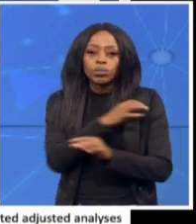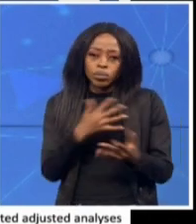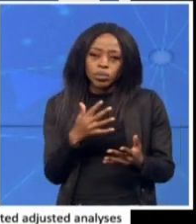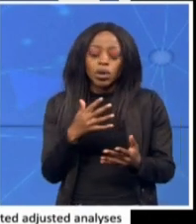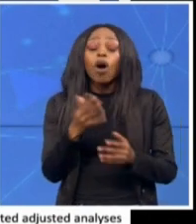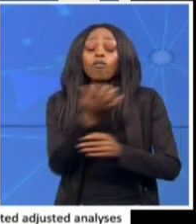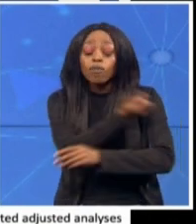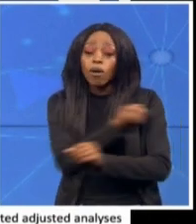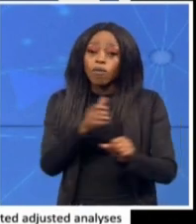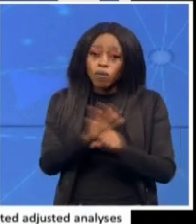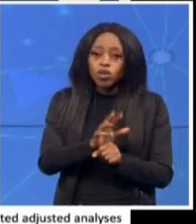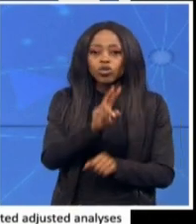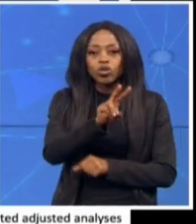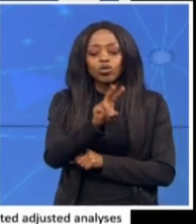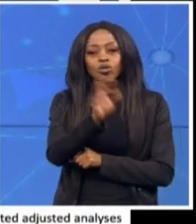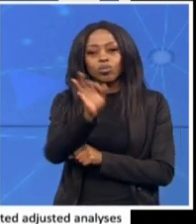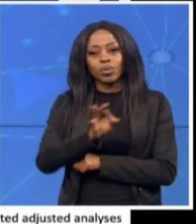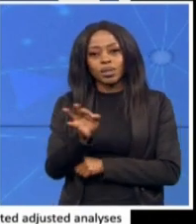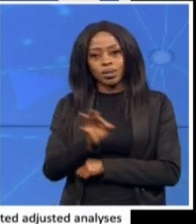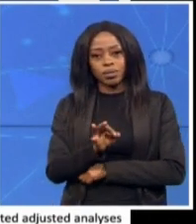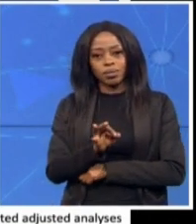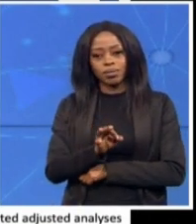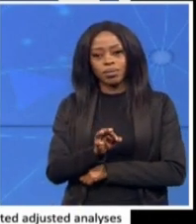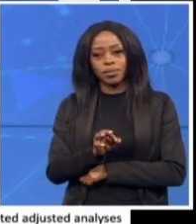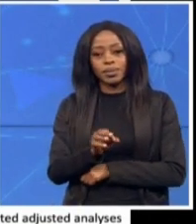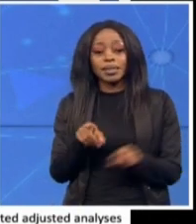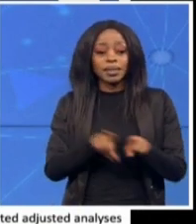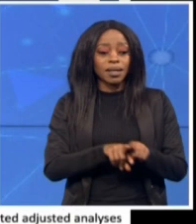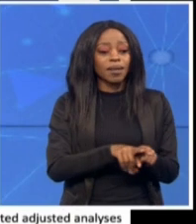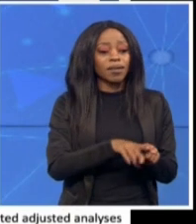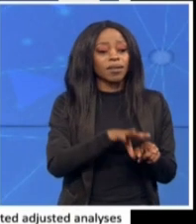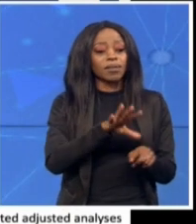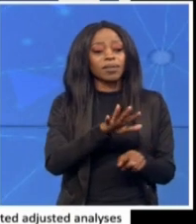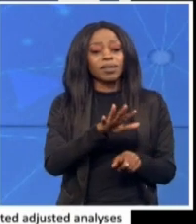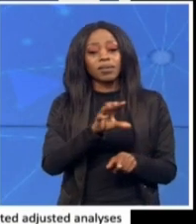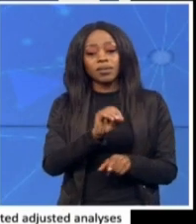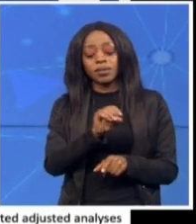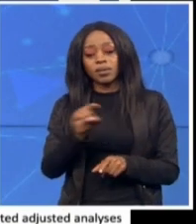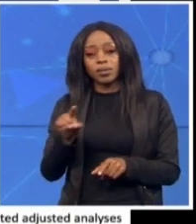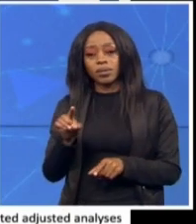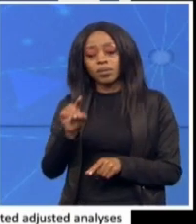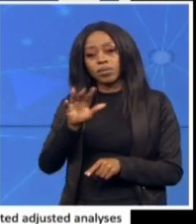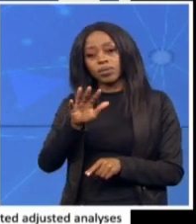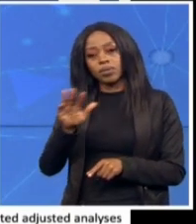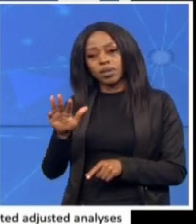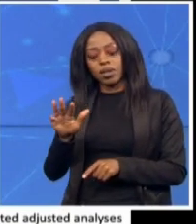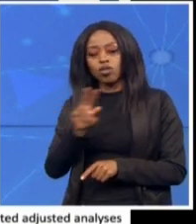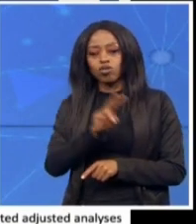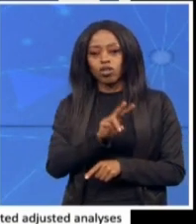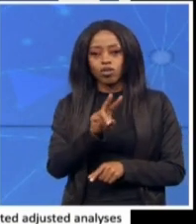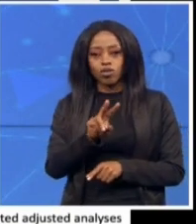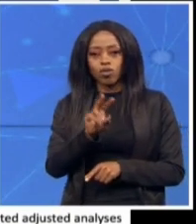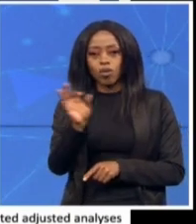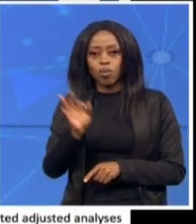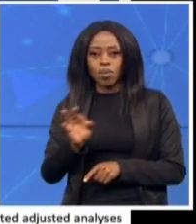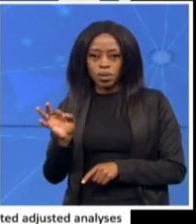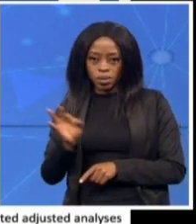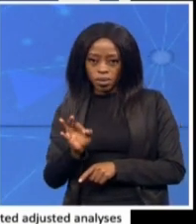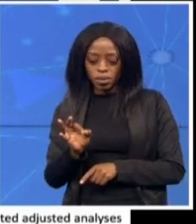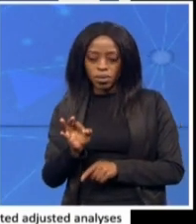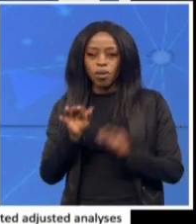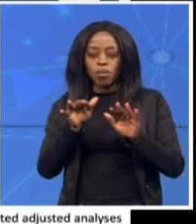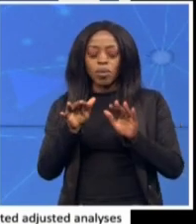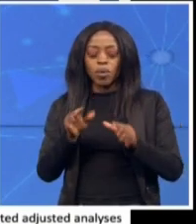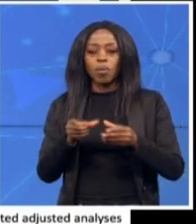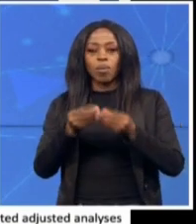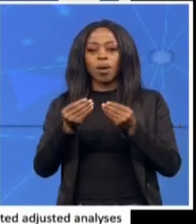to 59, 56.7% fully vaccinated, only 22% of cases, people were fully vaccinated. And